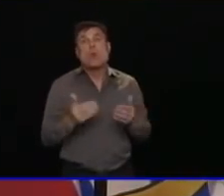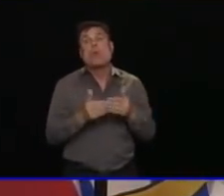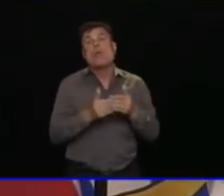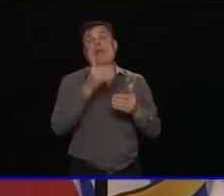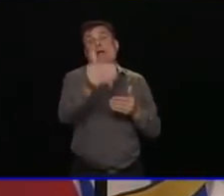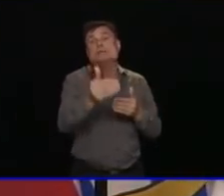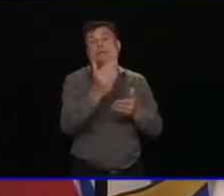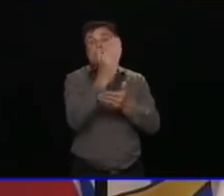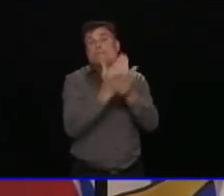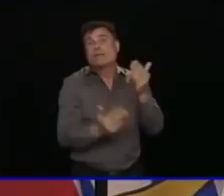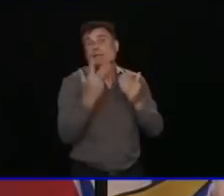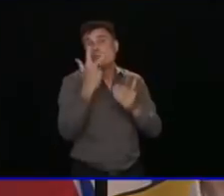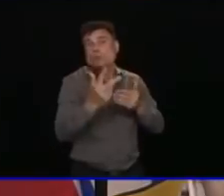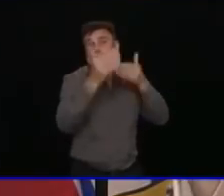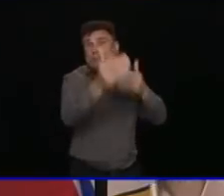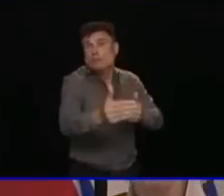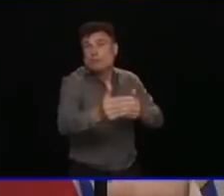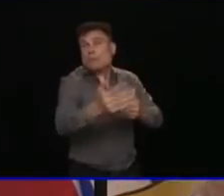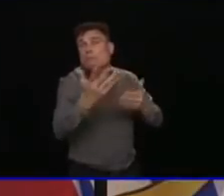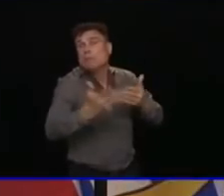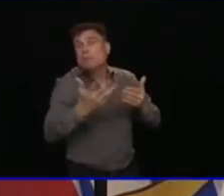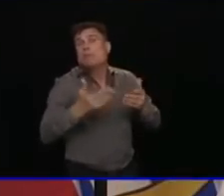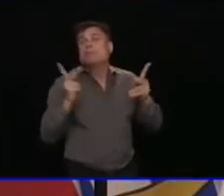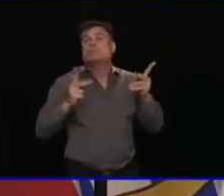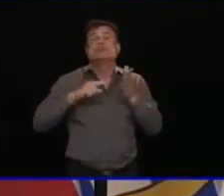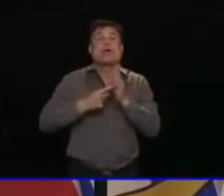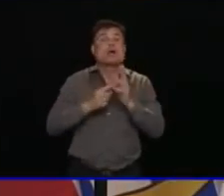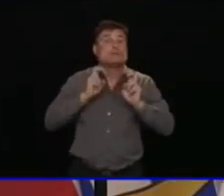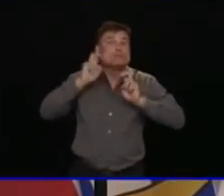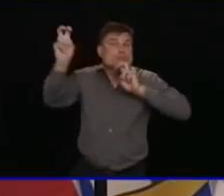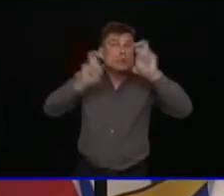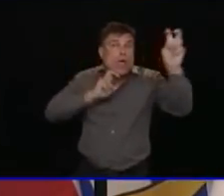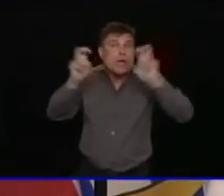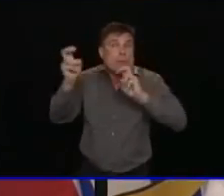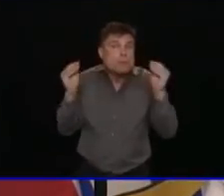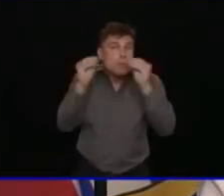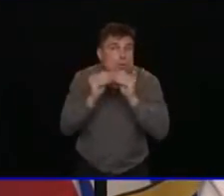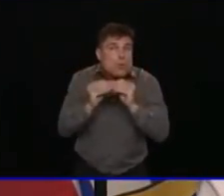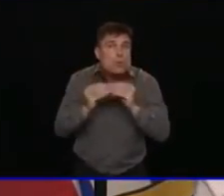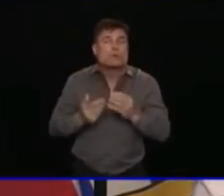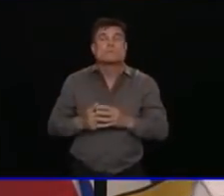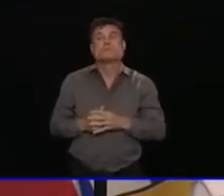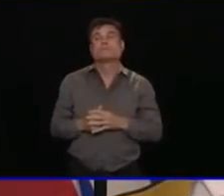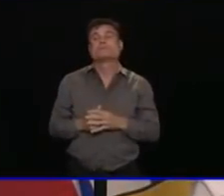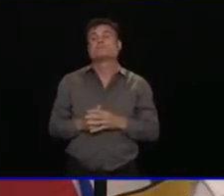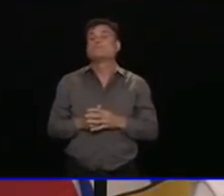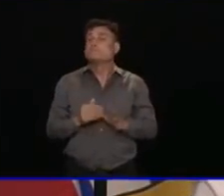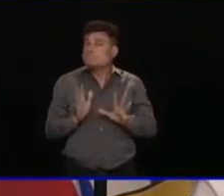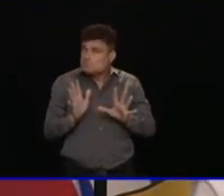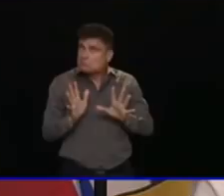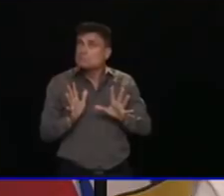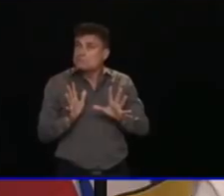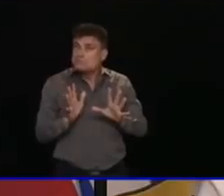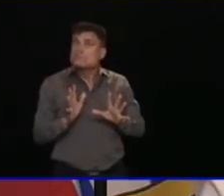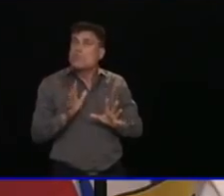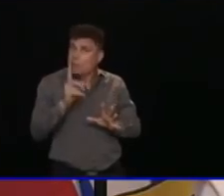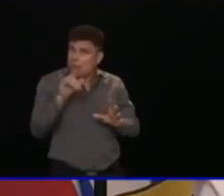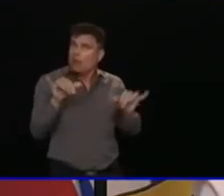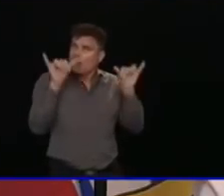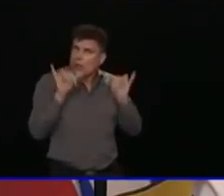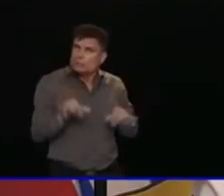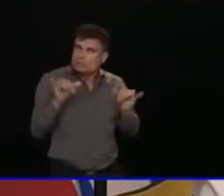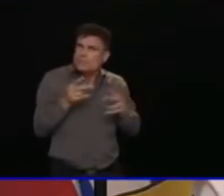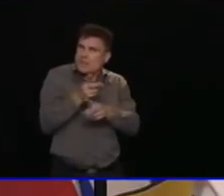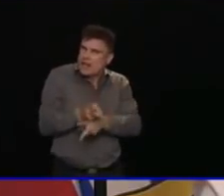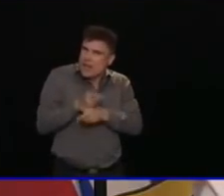with us. So doing the same things if we go to visit Vancouver Island, making sure that we're doing the